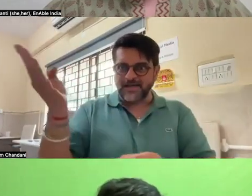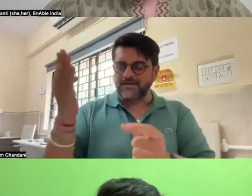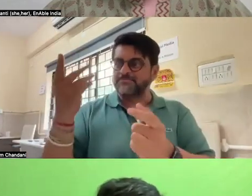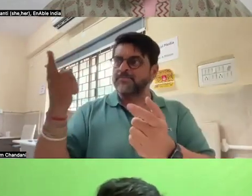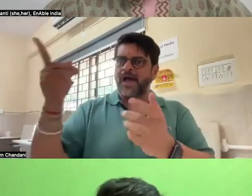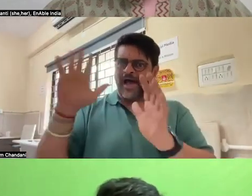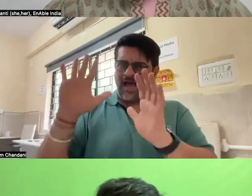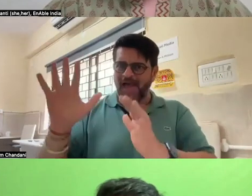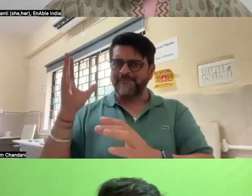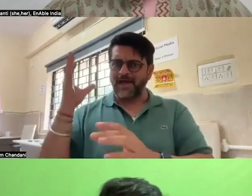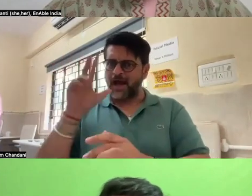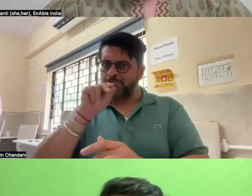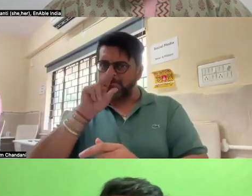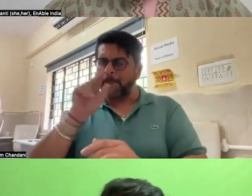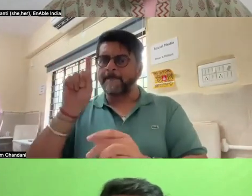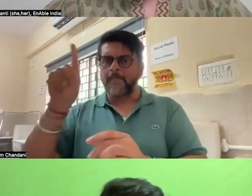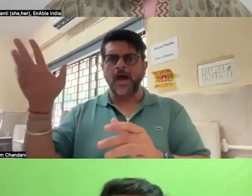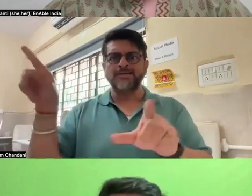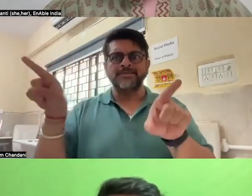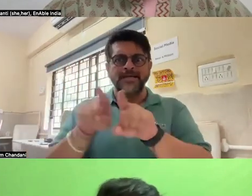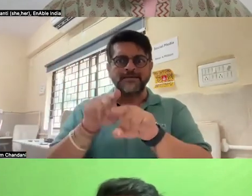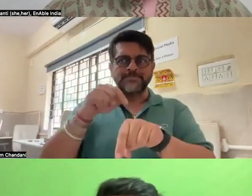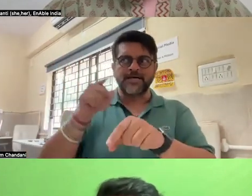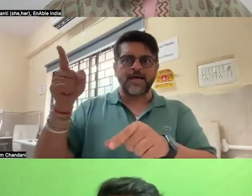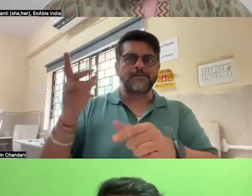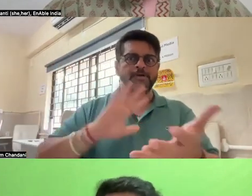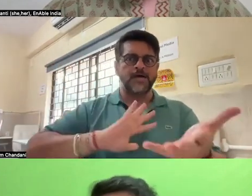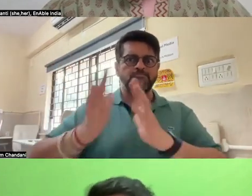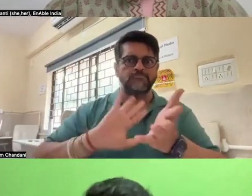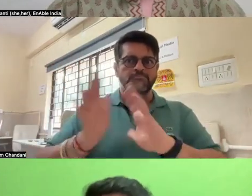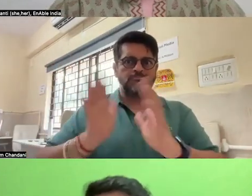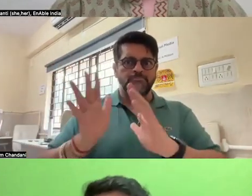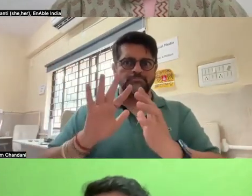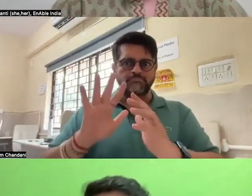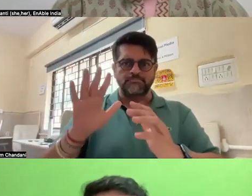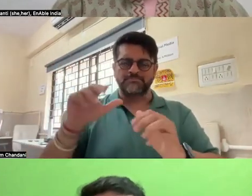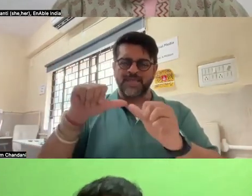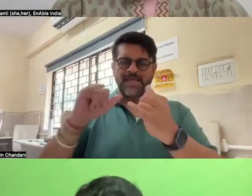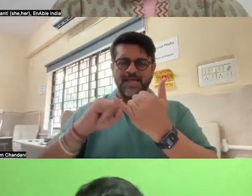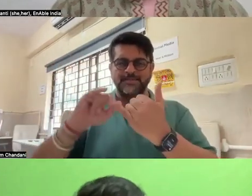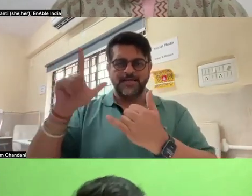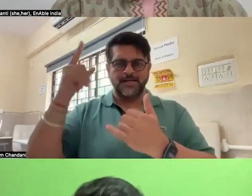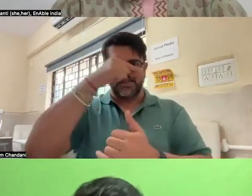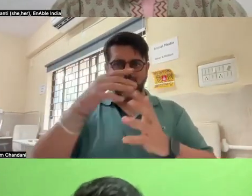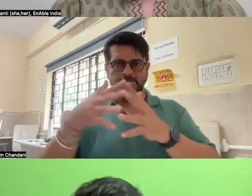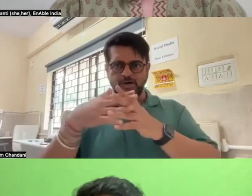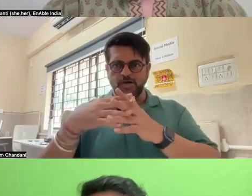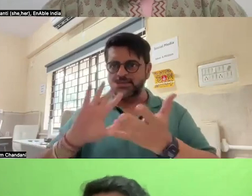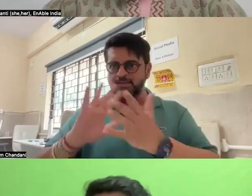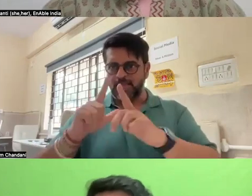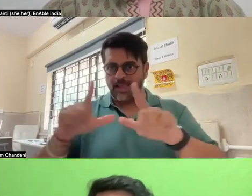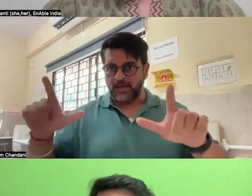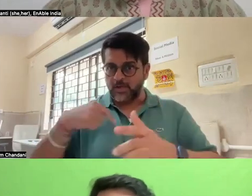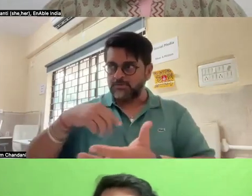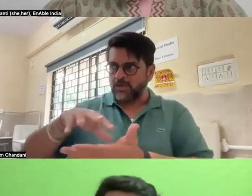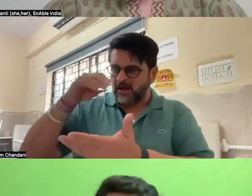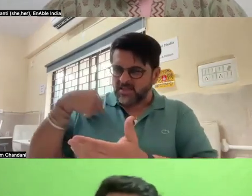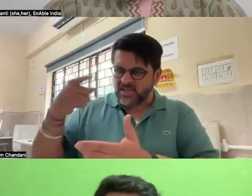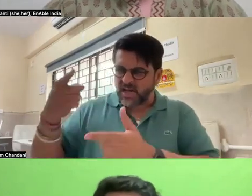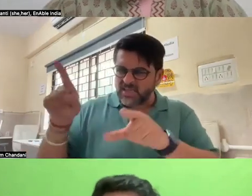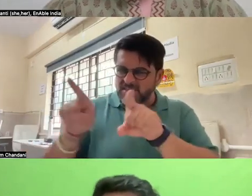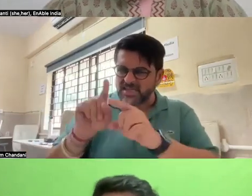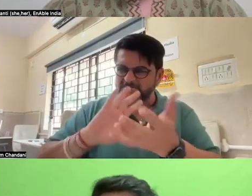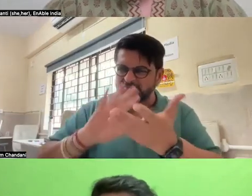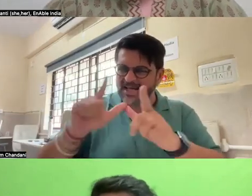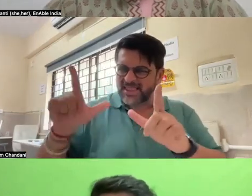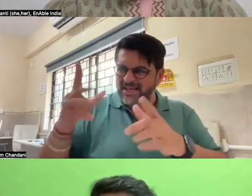college that I met many, many deaf people who also used speech, but were signers as